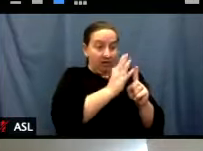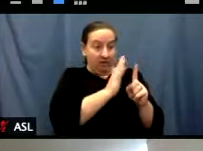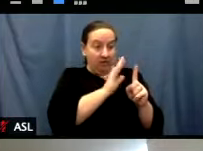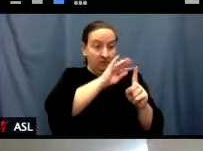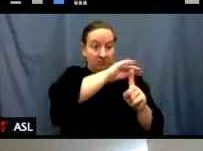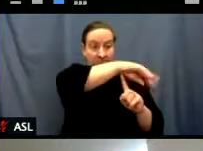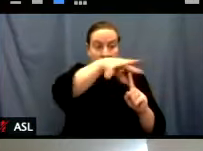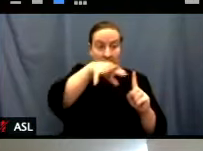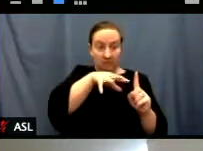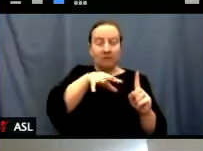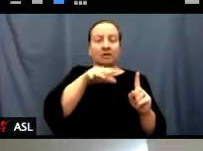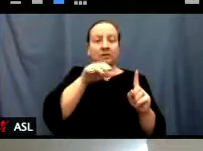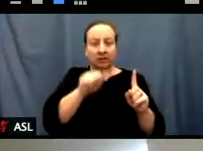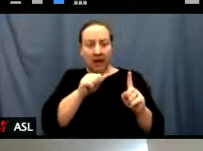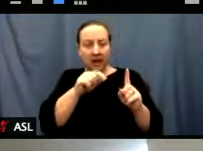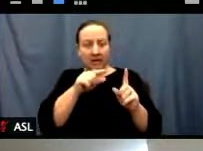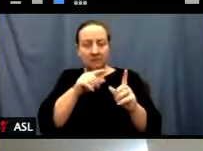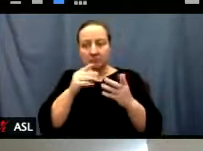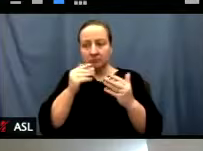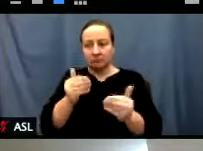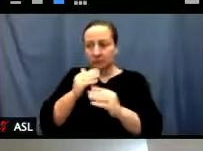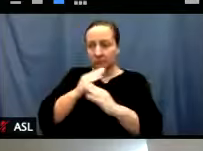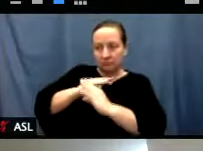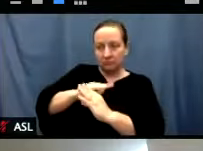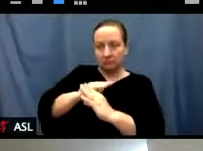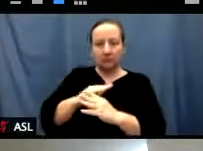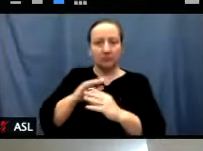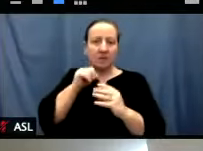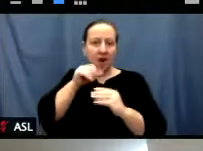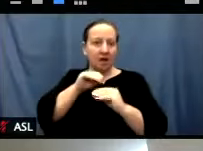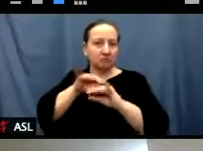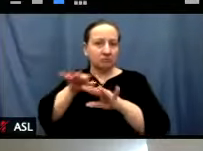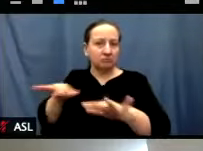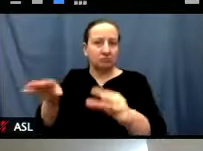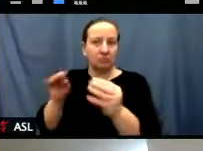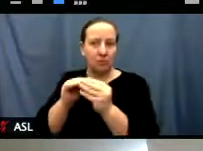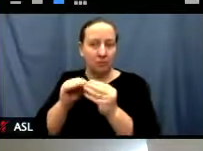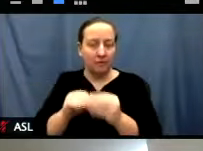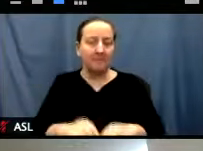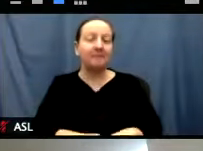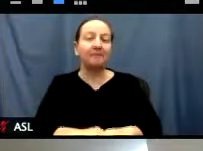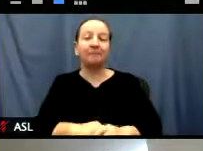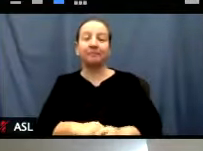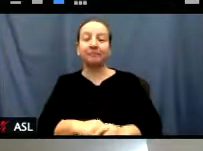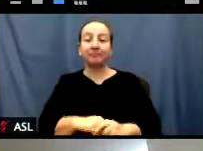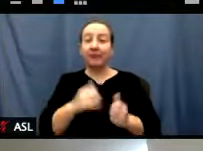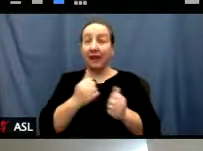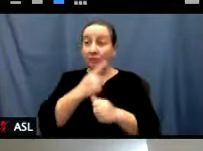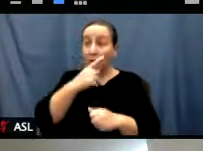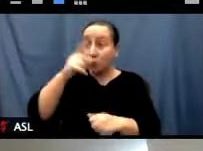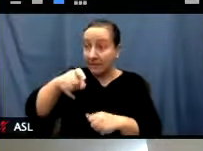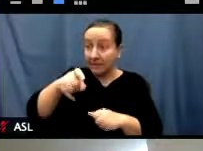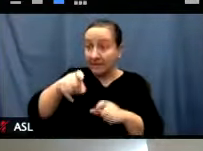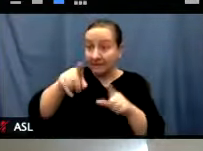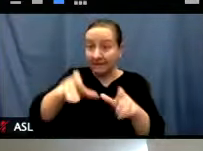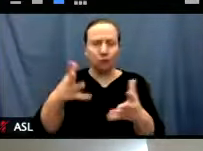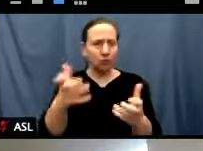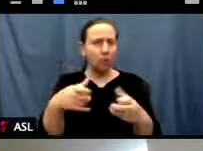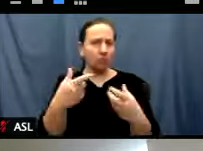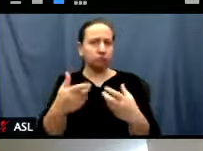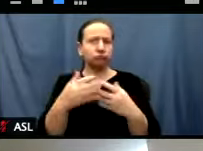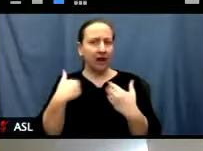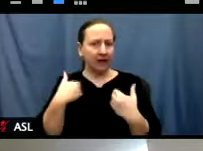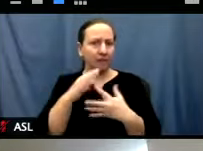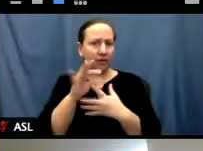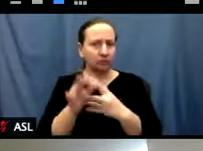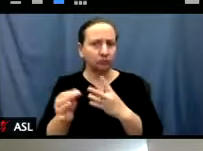to prevent further spread of the infection. So we want everyone who needs a test to get a test. We advise that if you've been